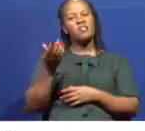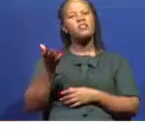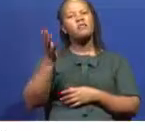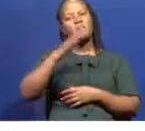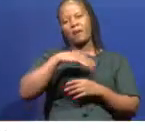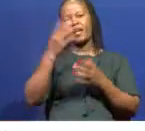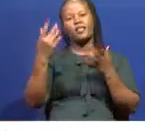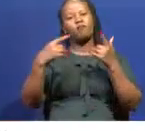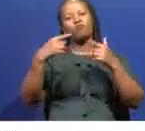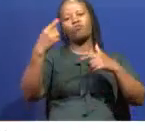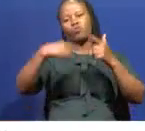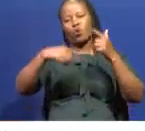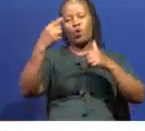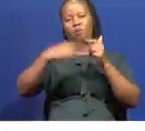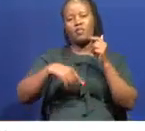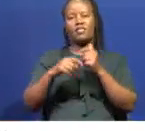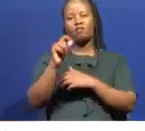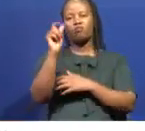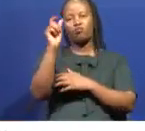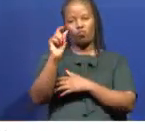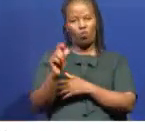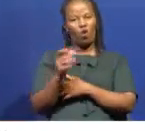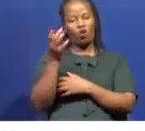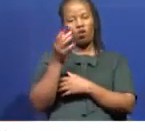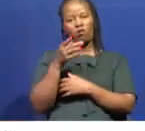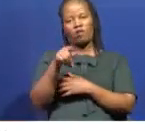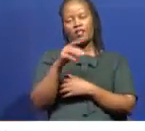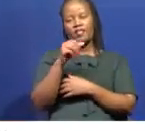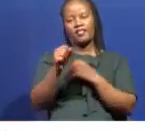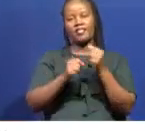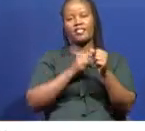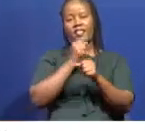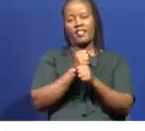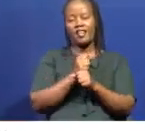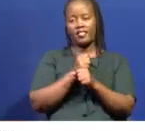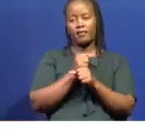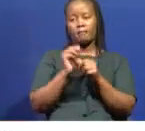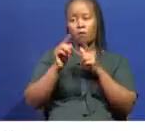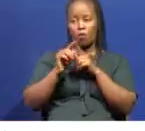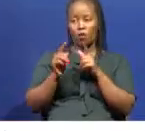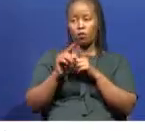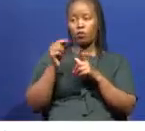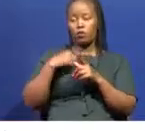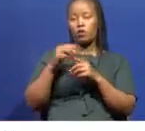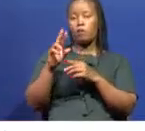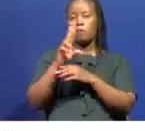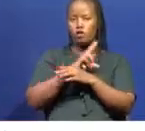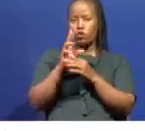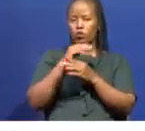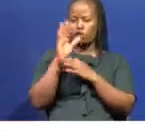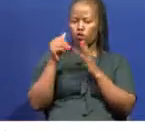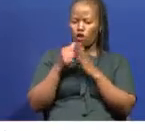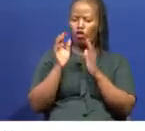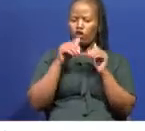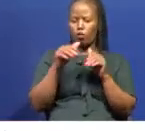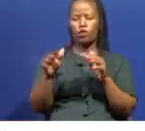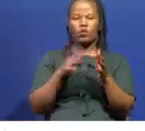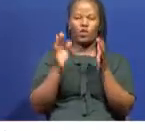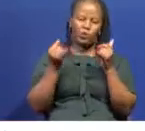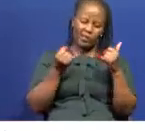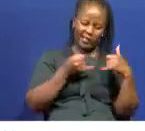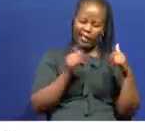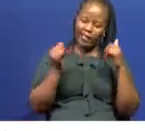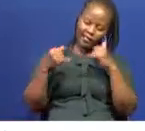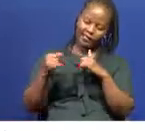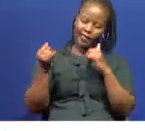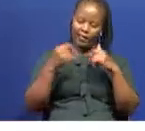in the local tours for the rest of the year, and I'm using these tours for me as a pathway to try and go back